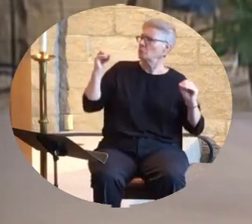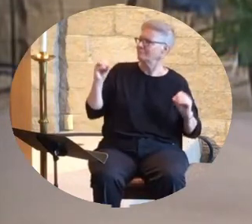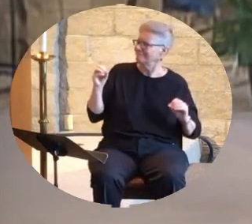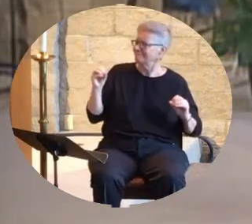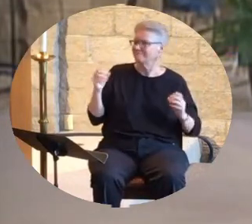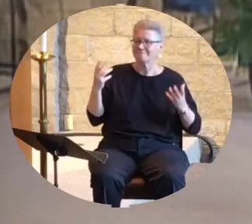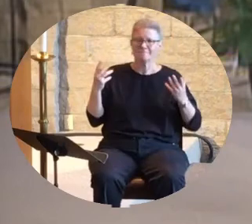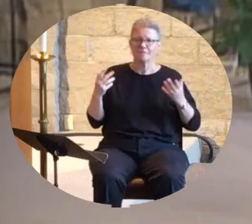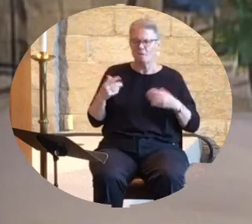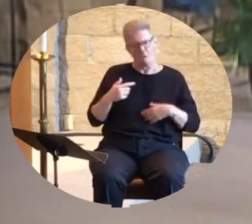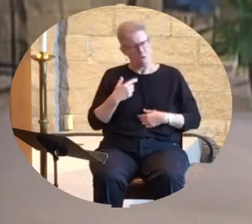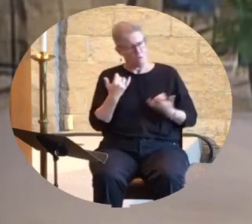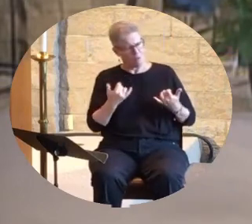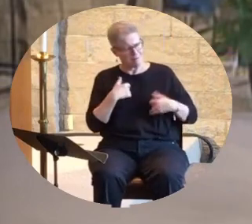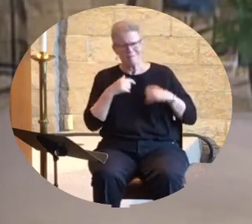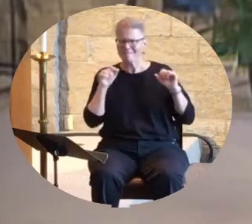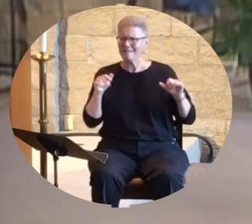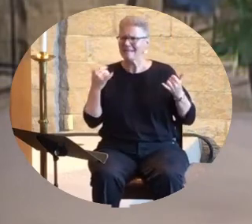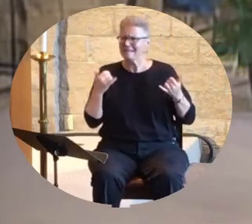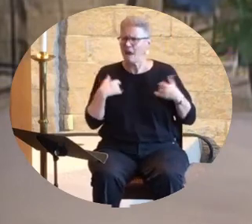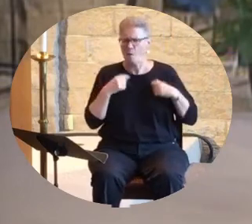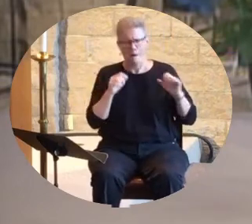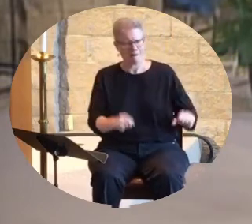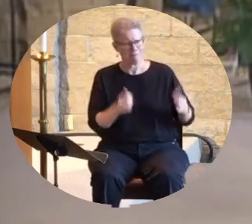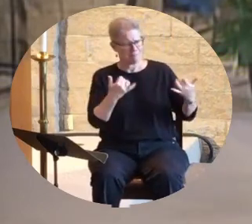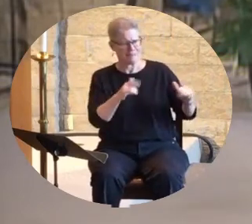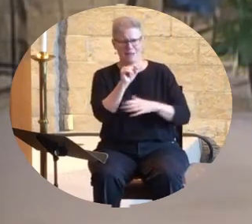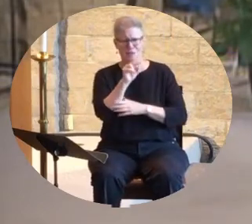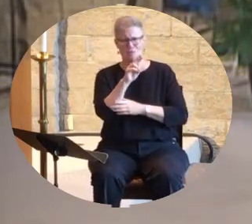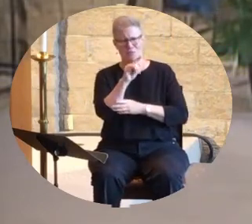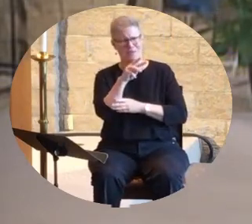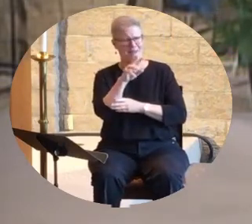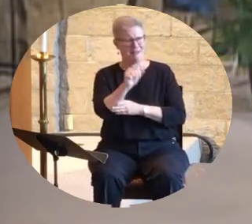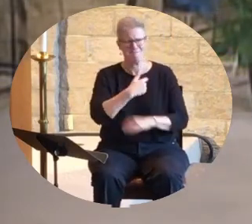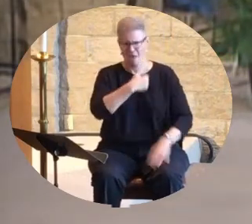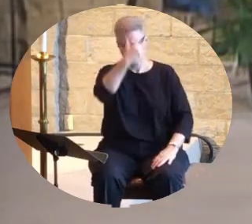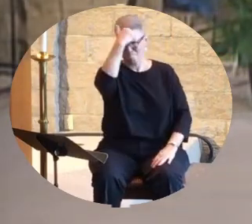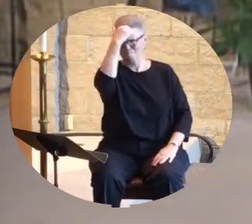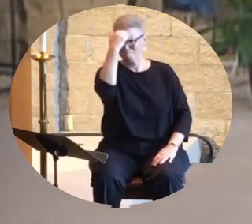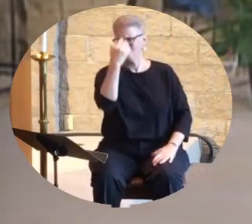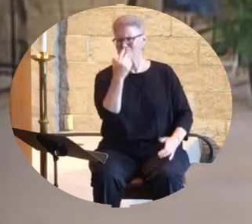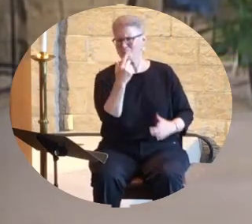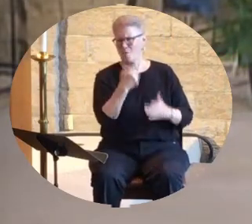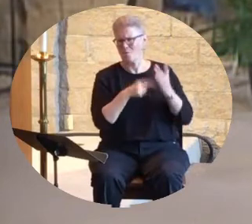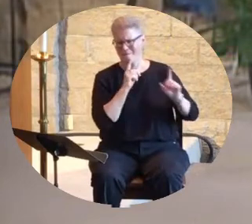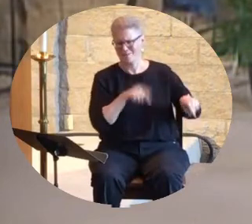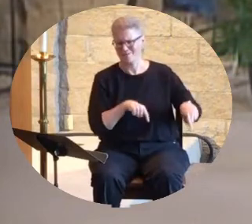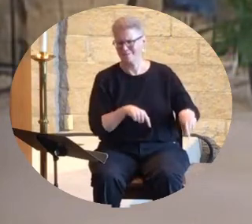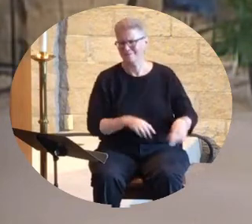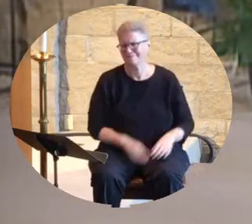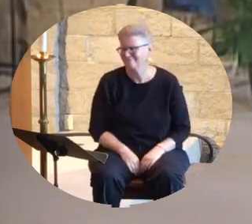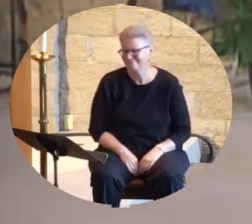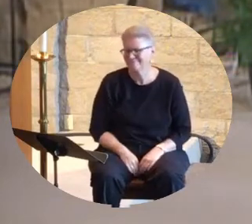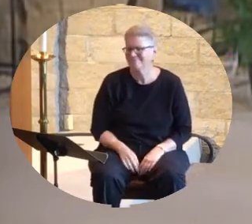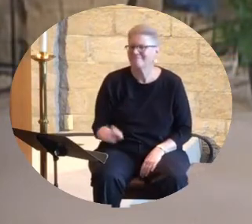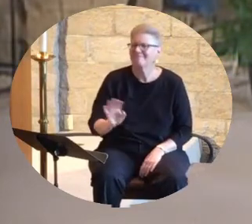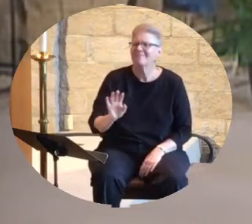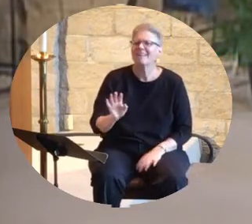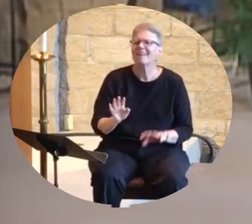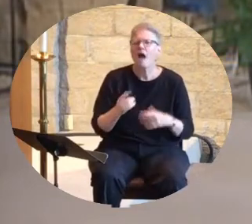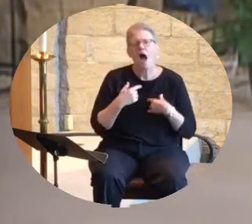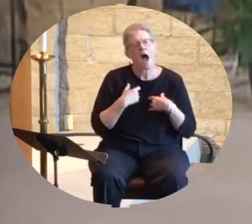for the trivia game I'm going to play with my Unity folks. But needless to say, you may say, so what? I would suggest that you might want to